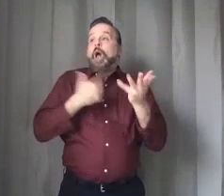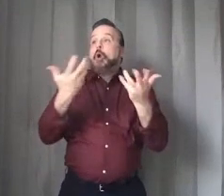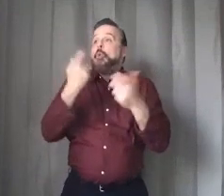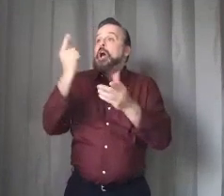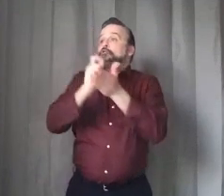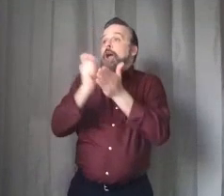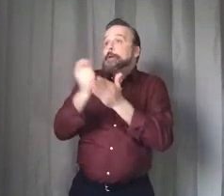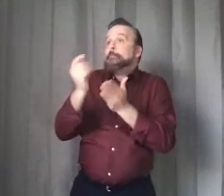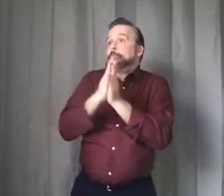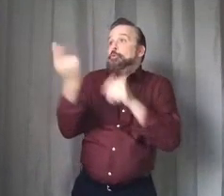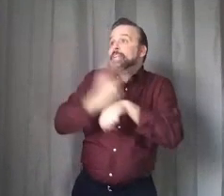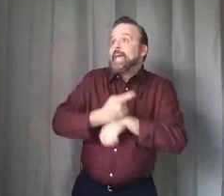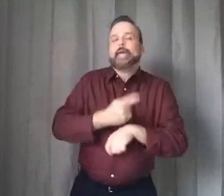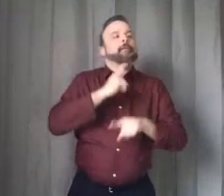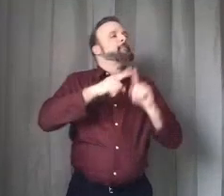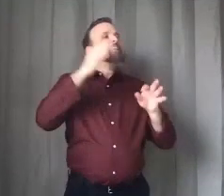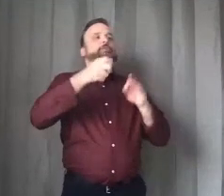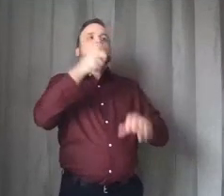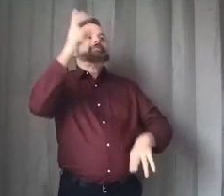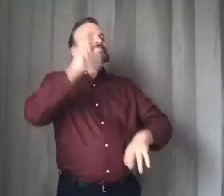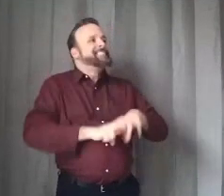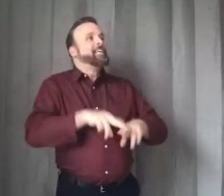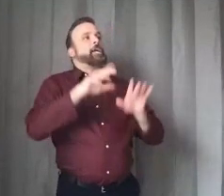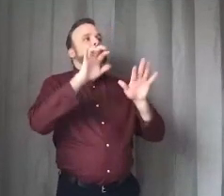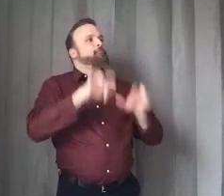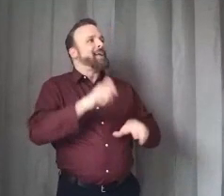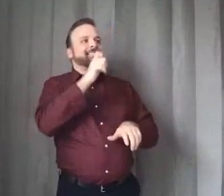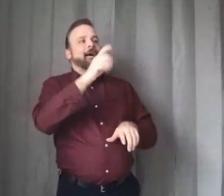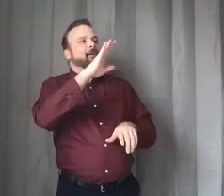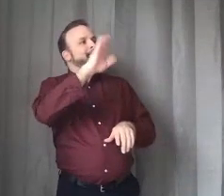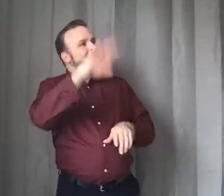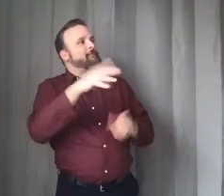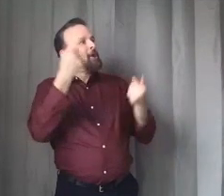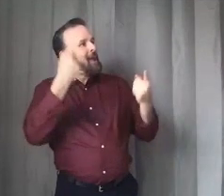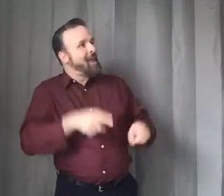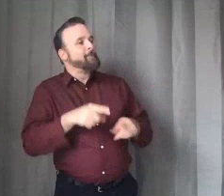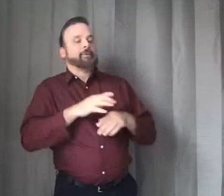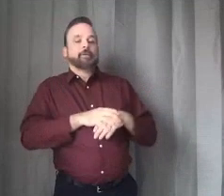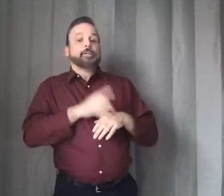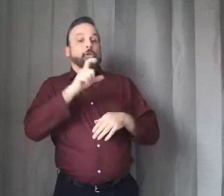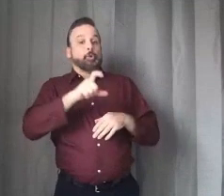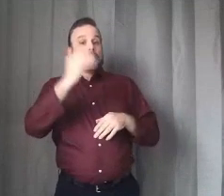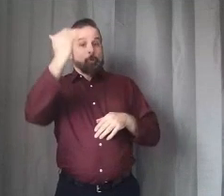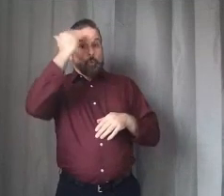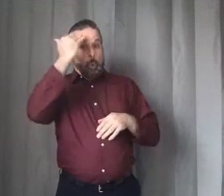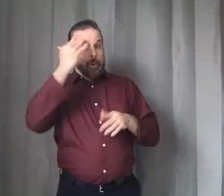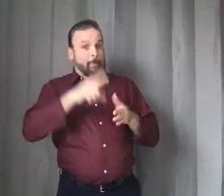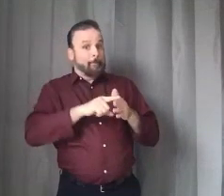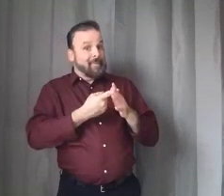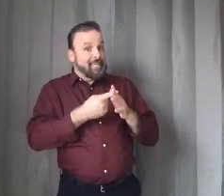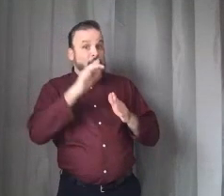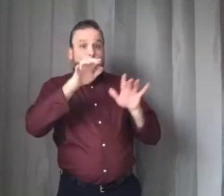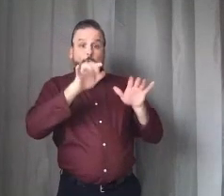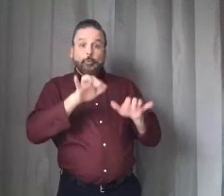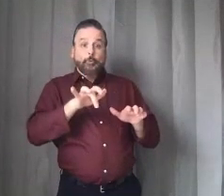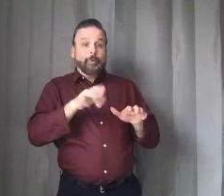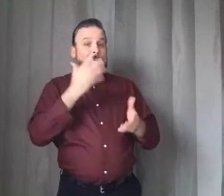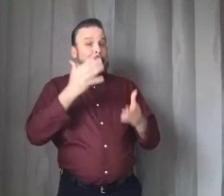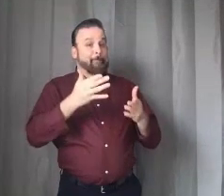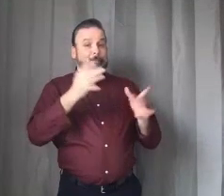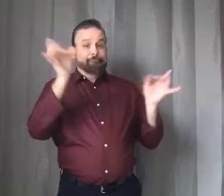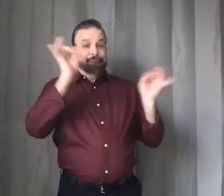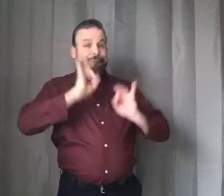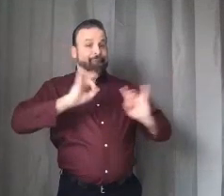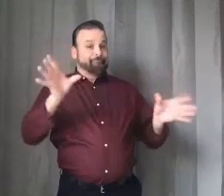make the time to write. Right. And then you got to know that in the beginning, it might not be great, but then you got to stick